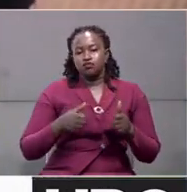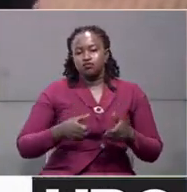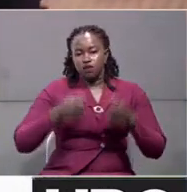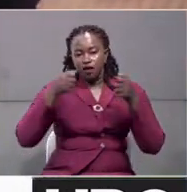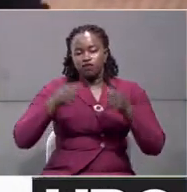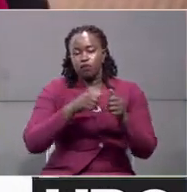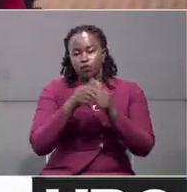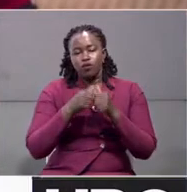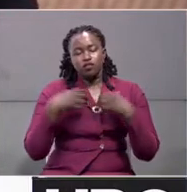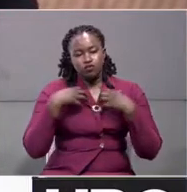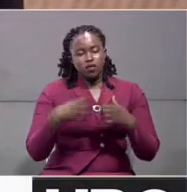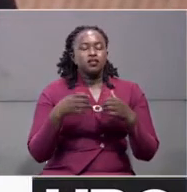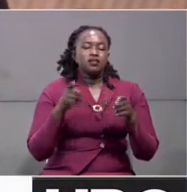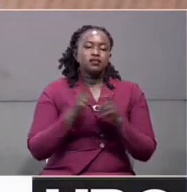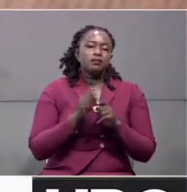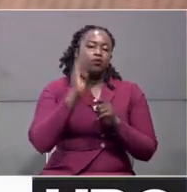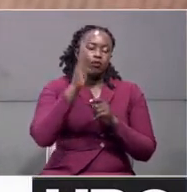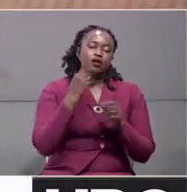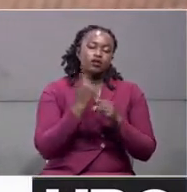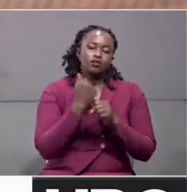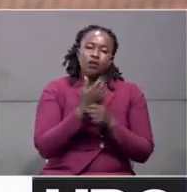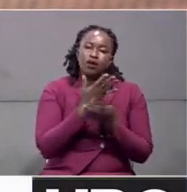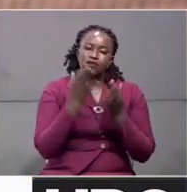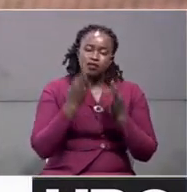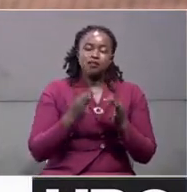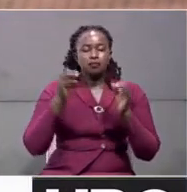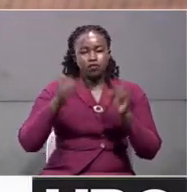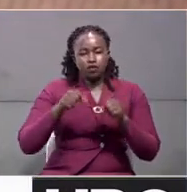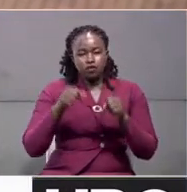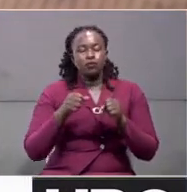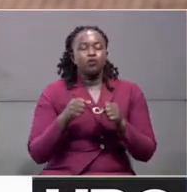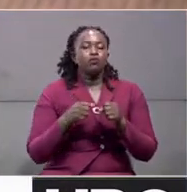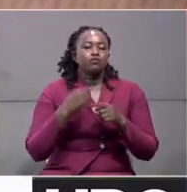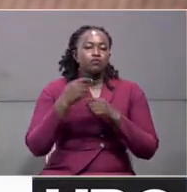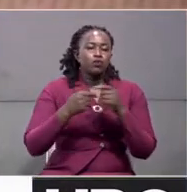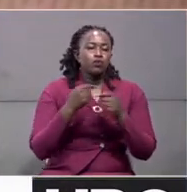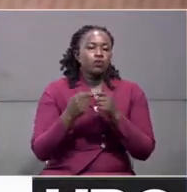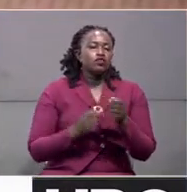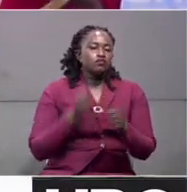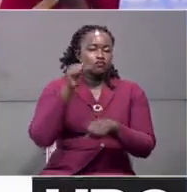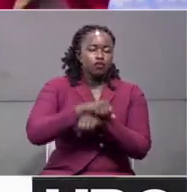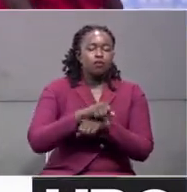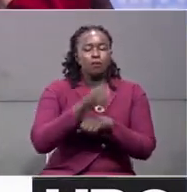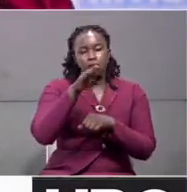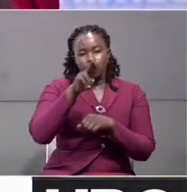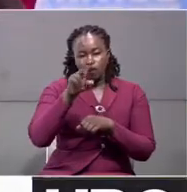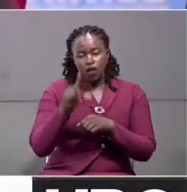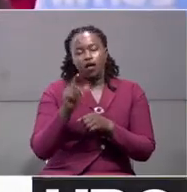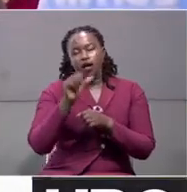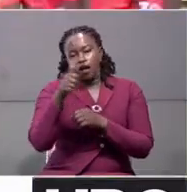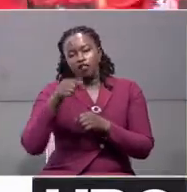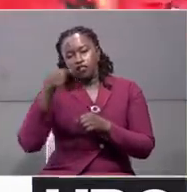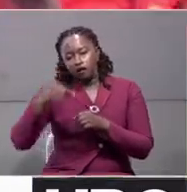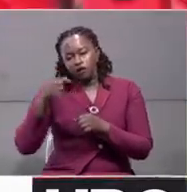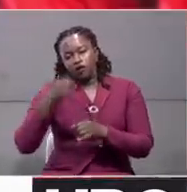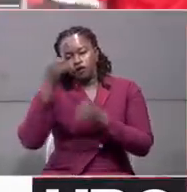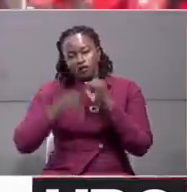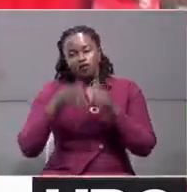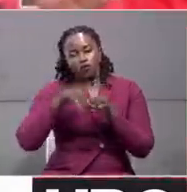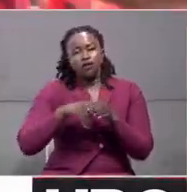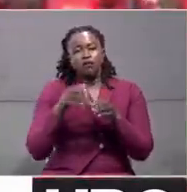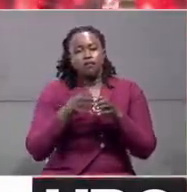reach and will do whatever it takes to wash off Bull FC. The other quarterfinal will be between Big